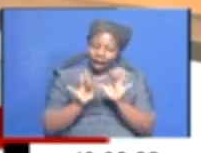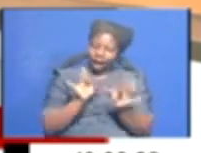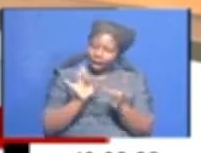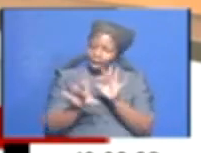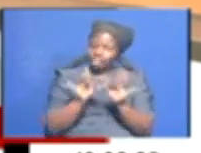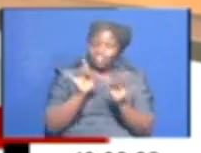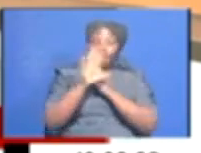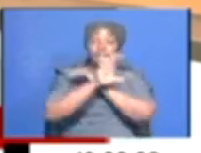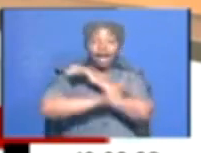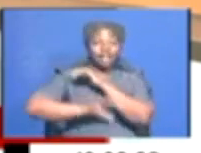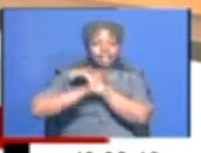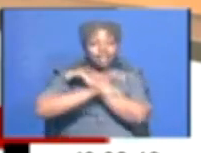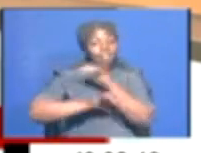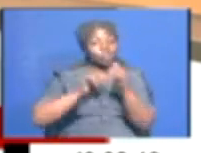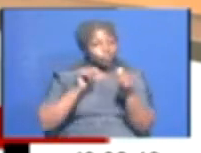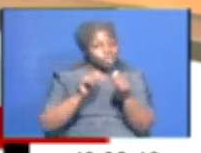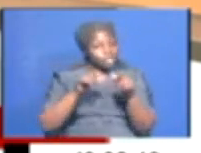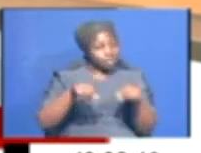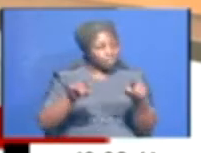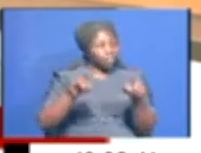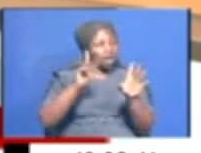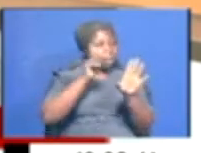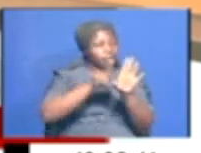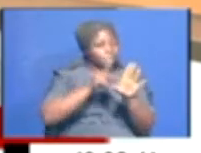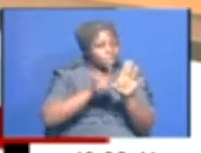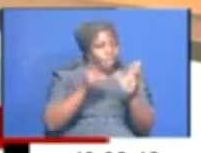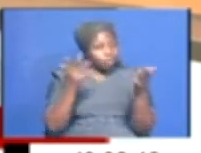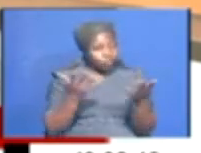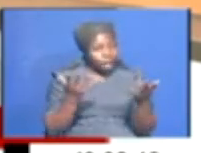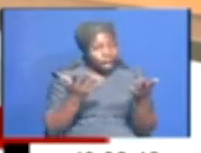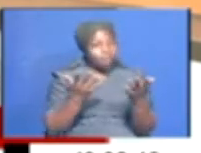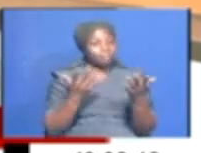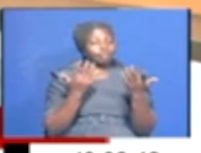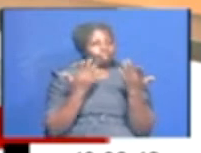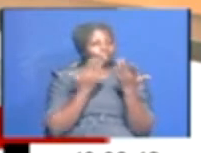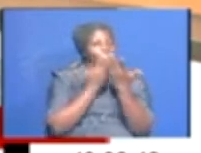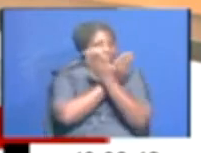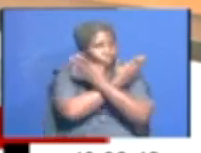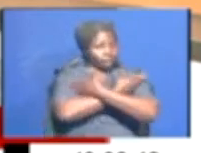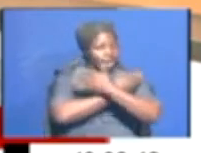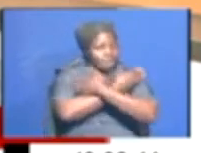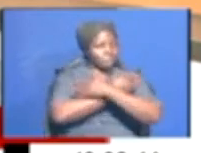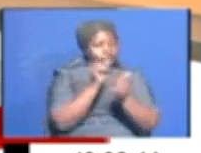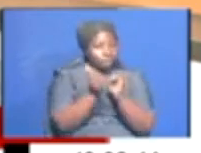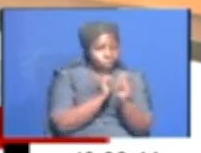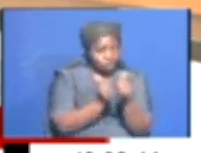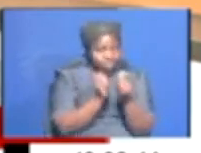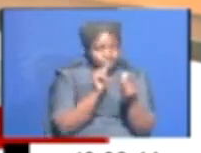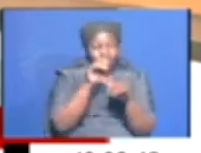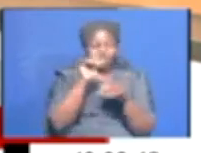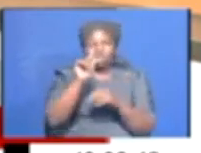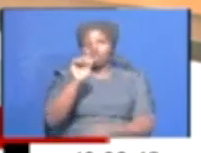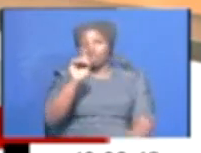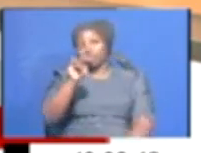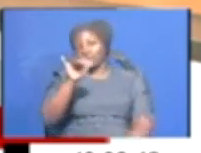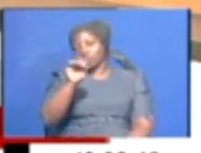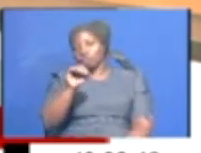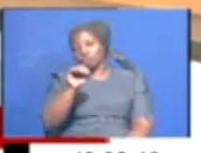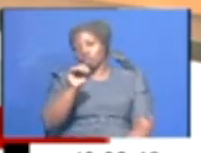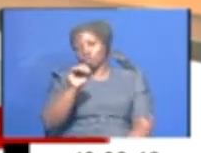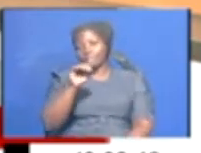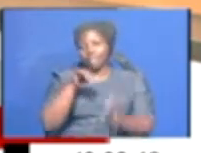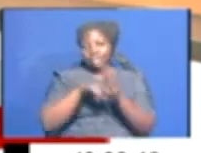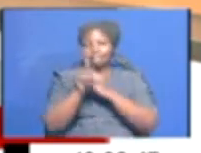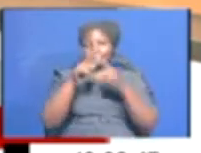were participating at the Paralympic Games in Tokyo, Japan last year. An assessment was done, and it was found that it's just about 7